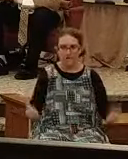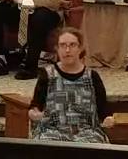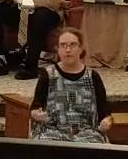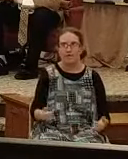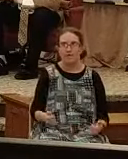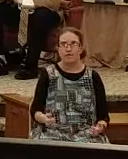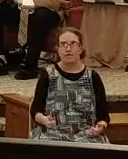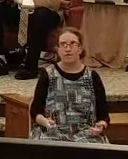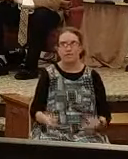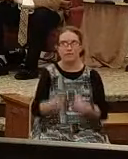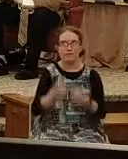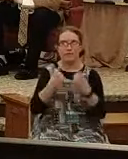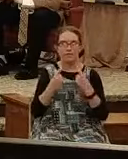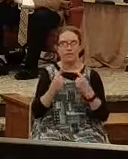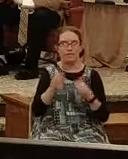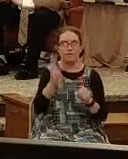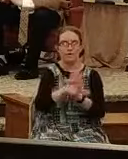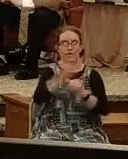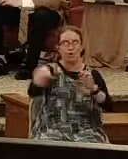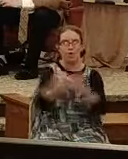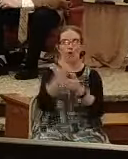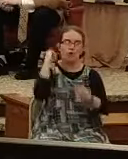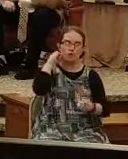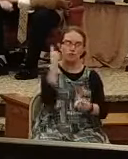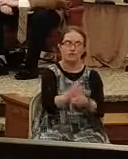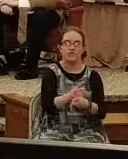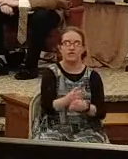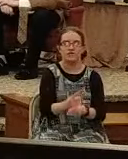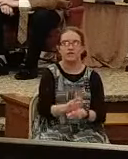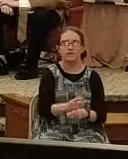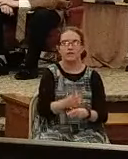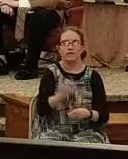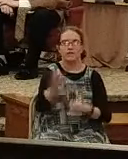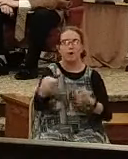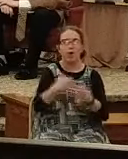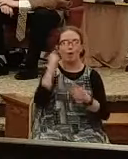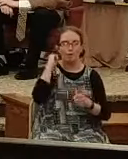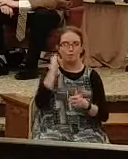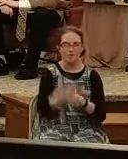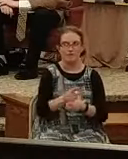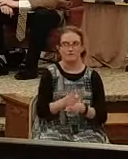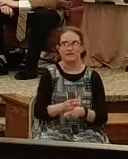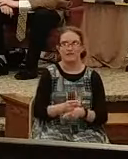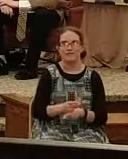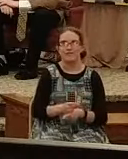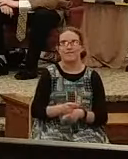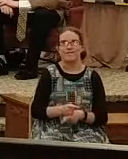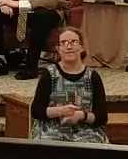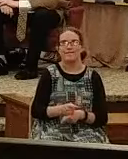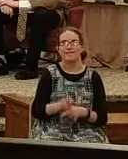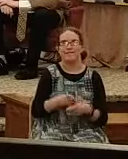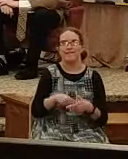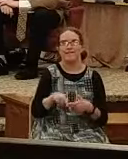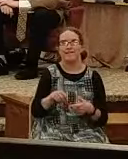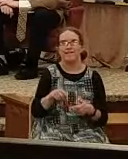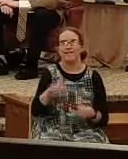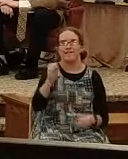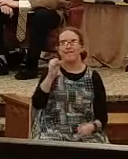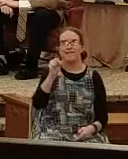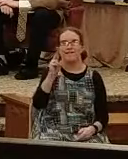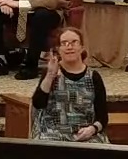it becometh us to fulfill all righteousness. Everybody say all righteousness. All right. Then he suffered